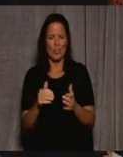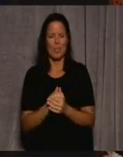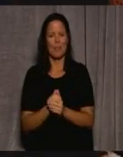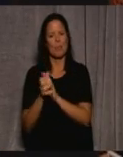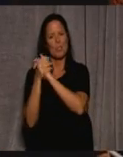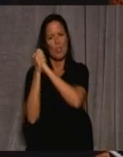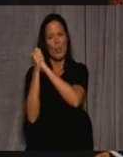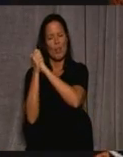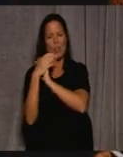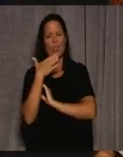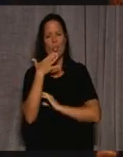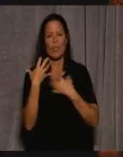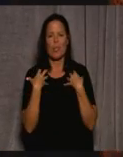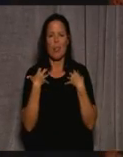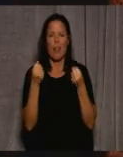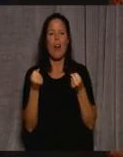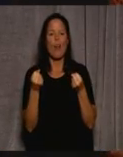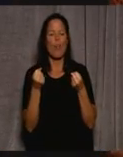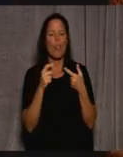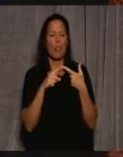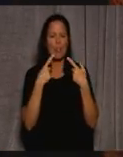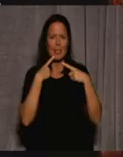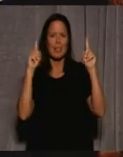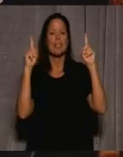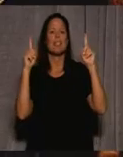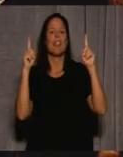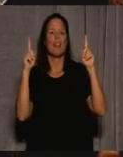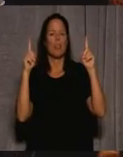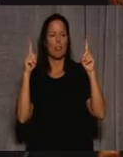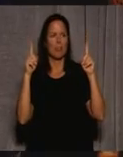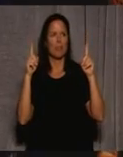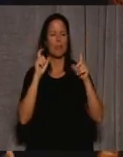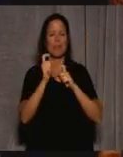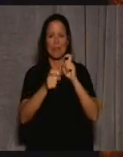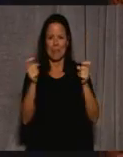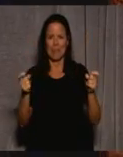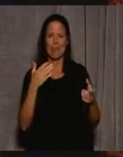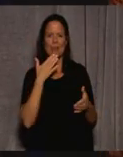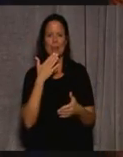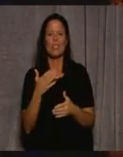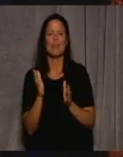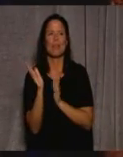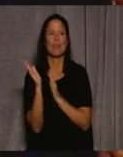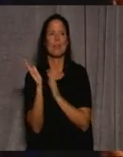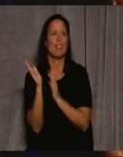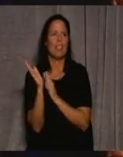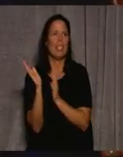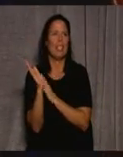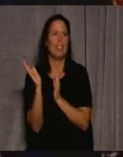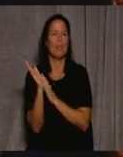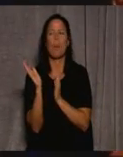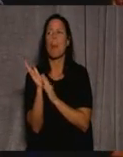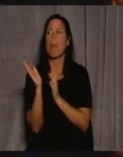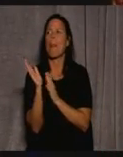Congratulations. May good health, success, and Godspeed be your rewards. Thank you.